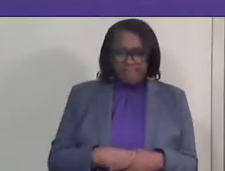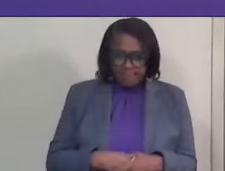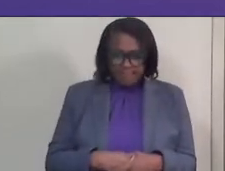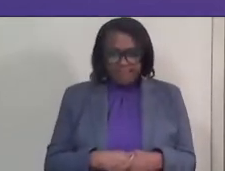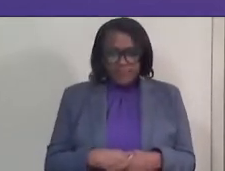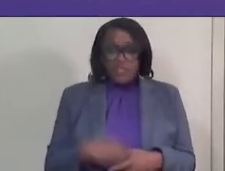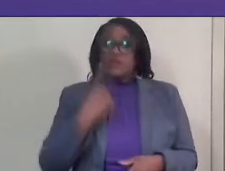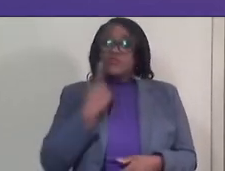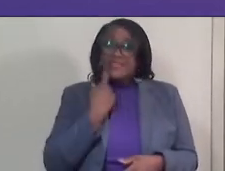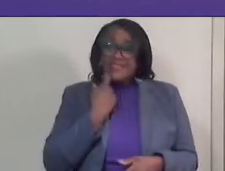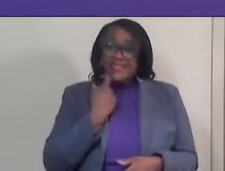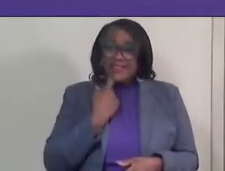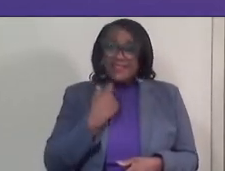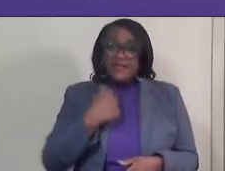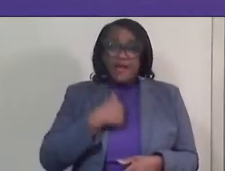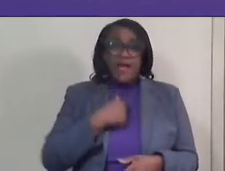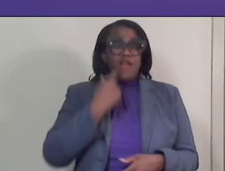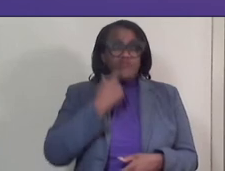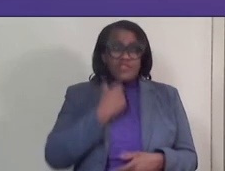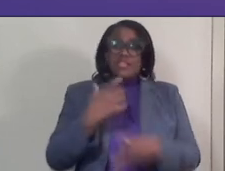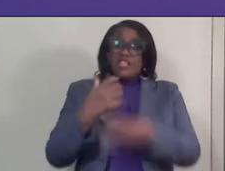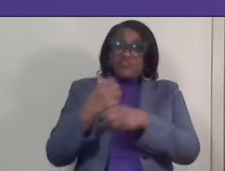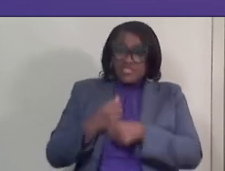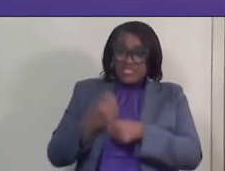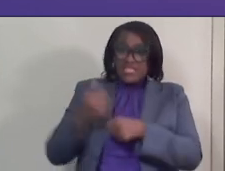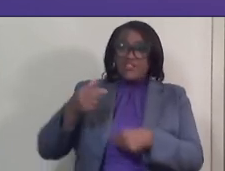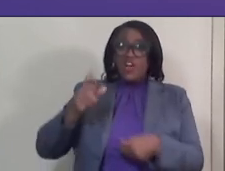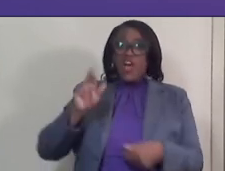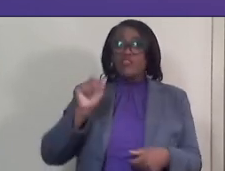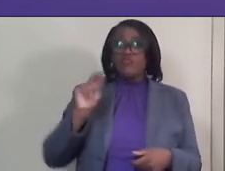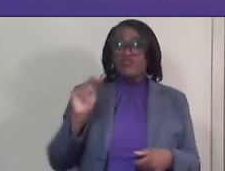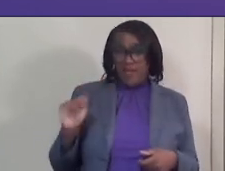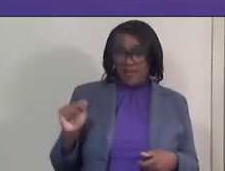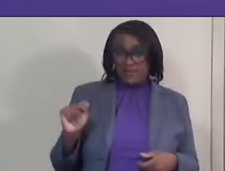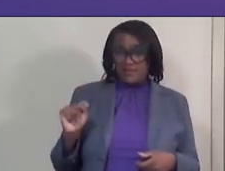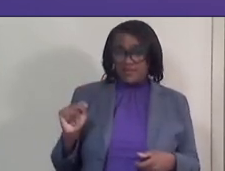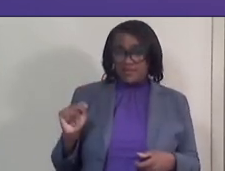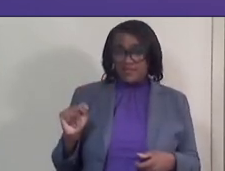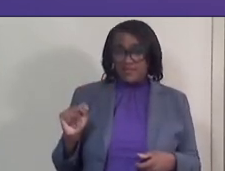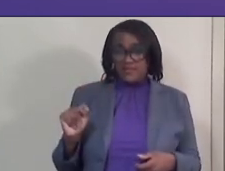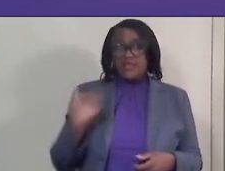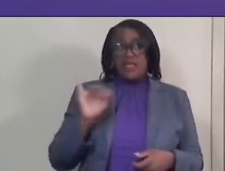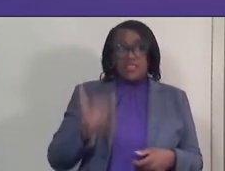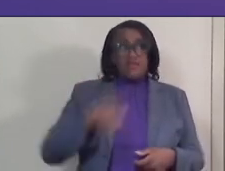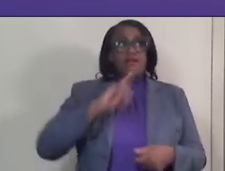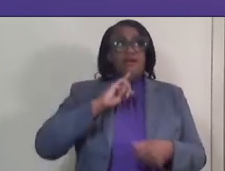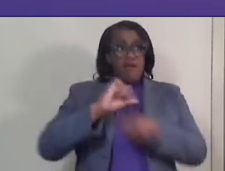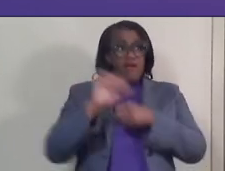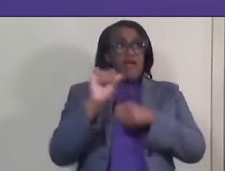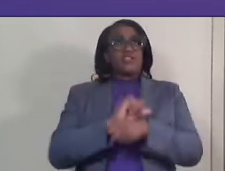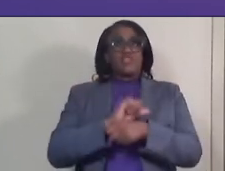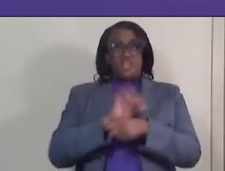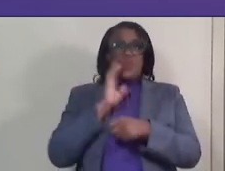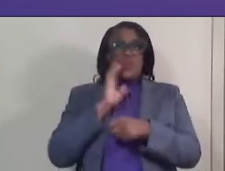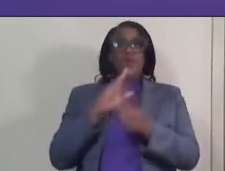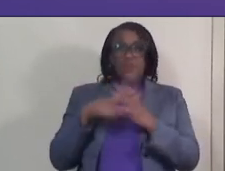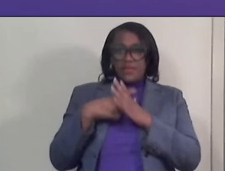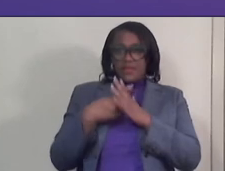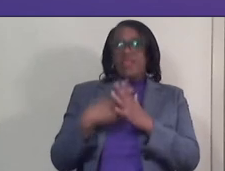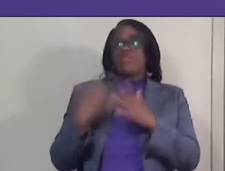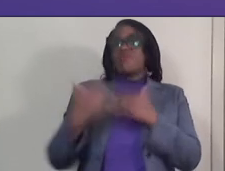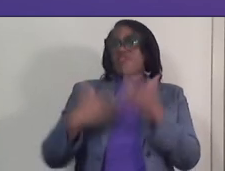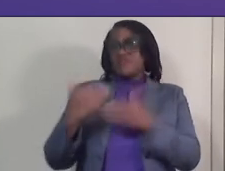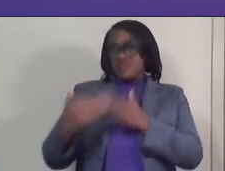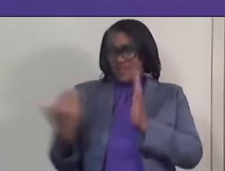Recently, I just received a grant that is actually going to, we're going to begin the process again, an